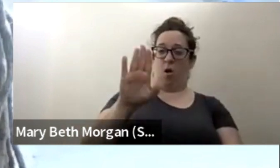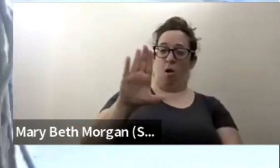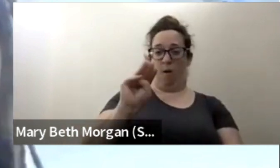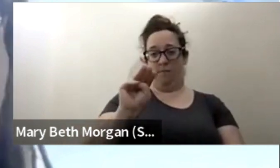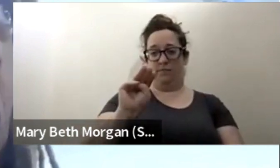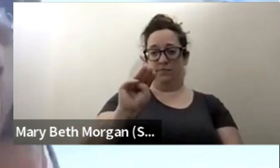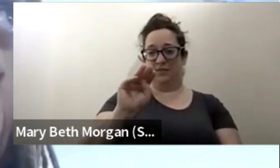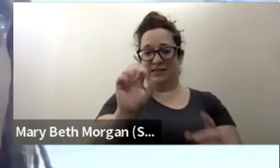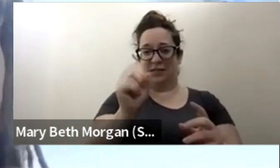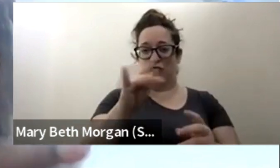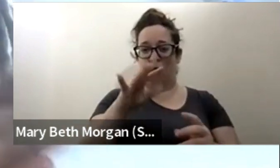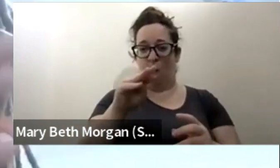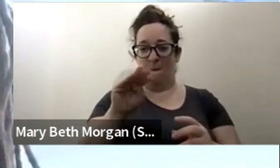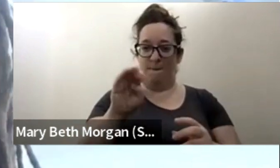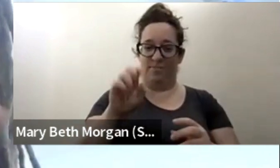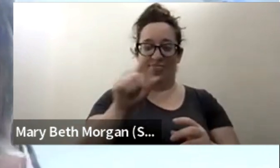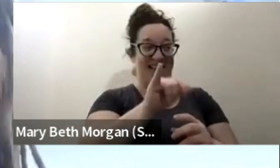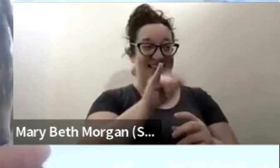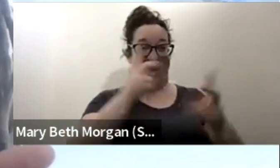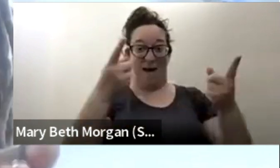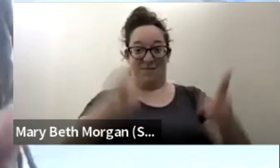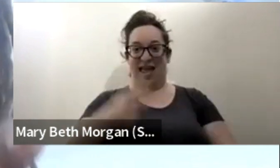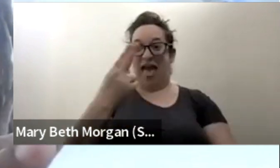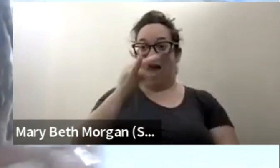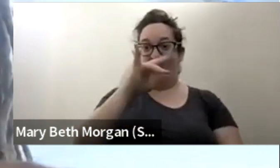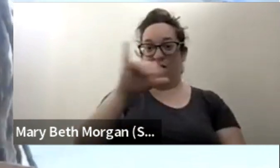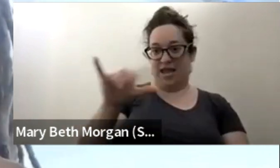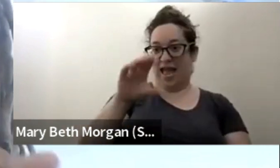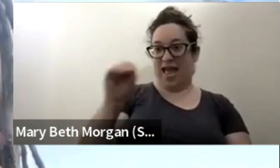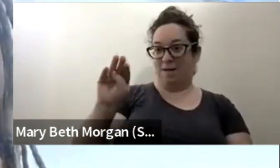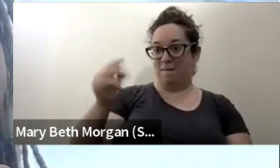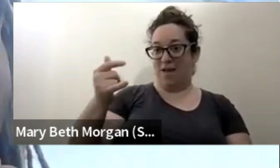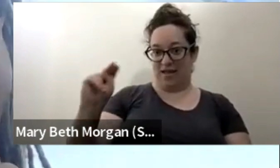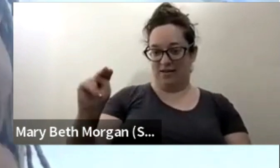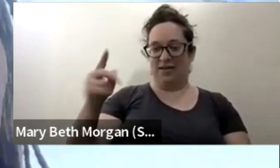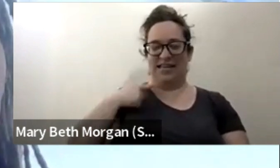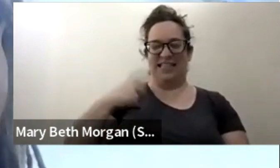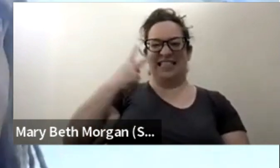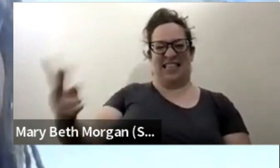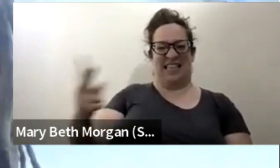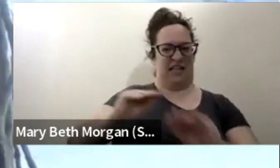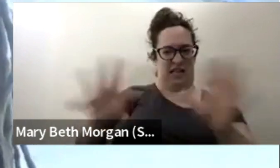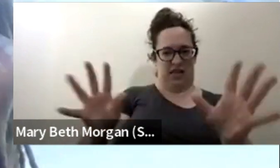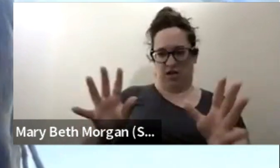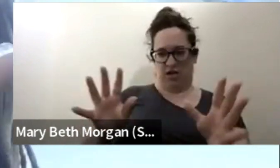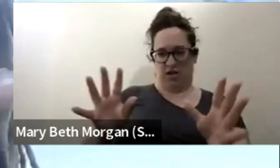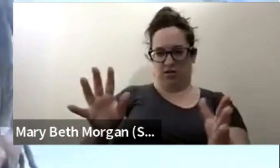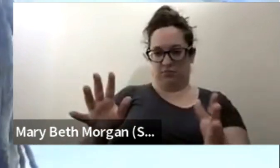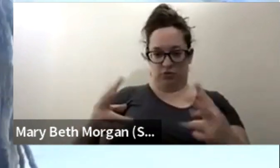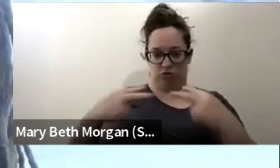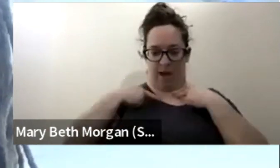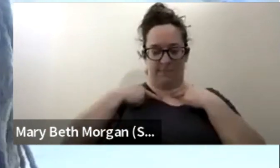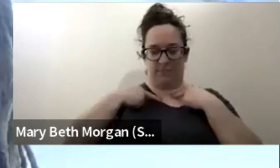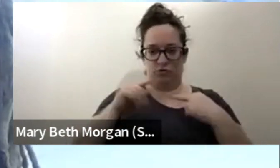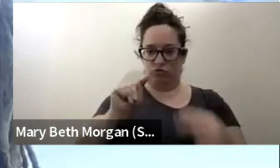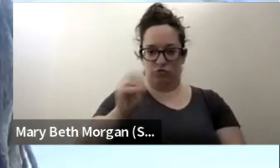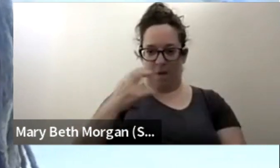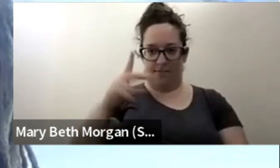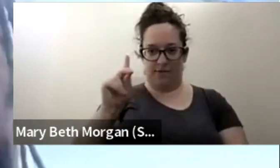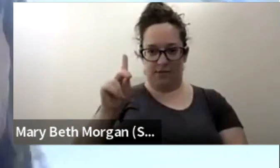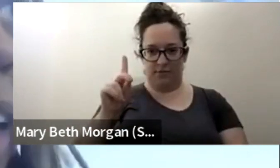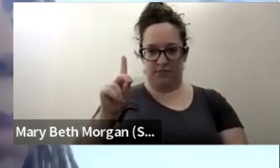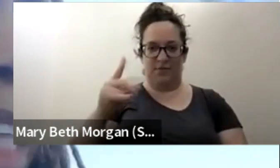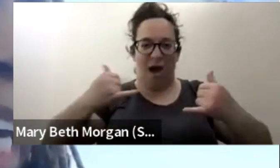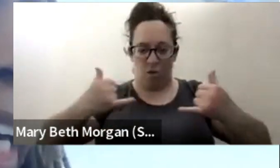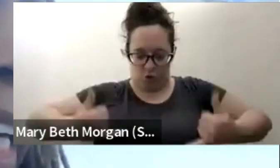them. That is what has happened with Harry and Meghan. He has seen how trapped he is.